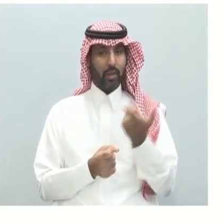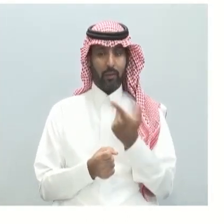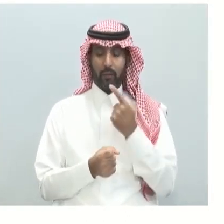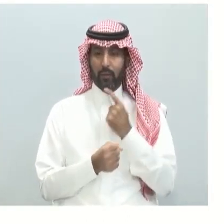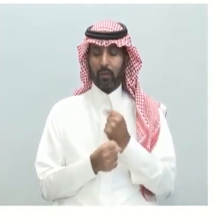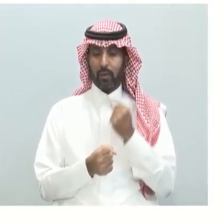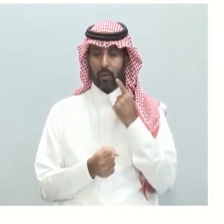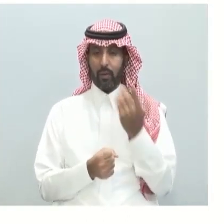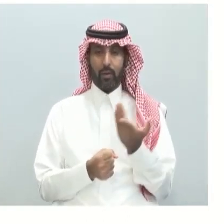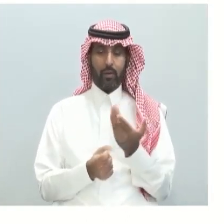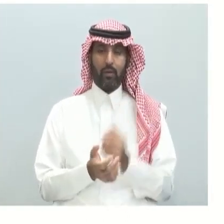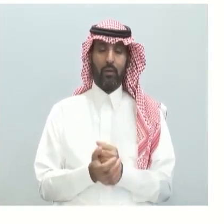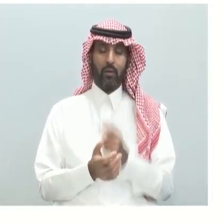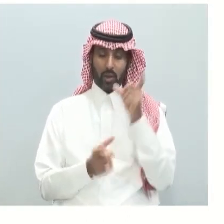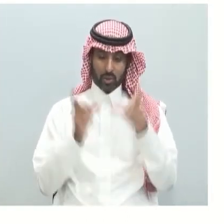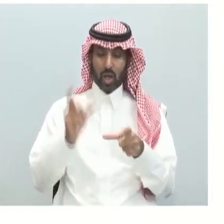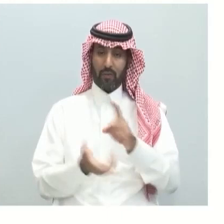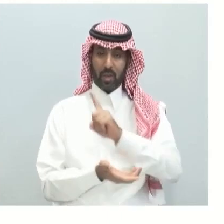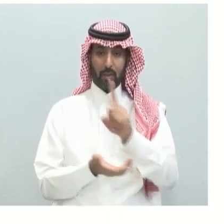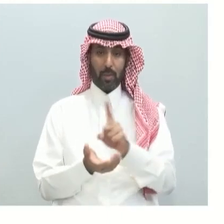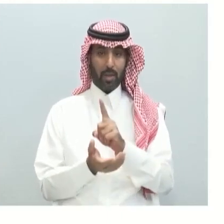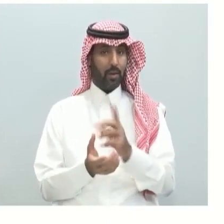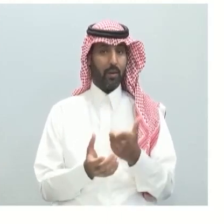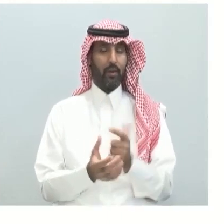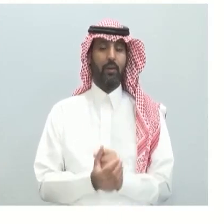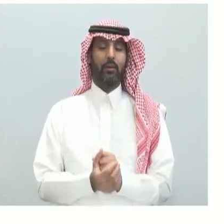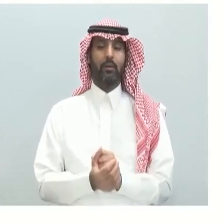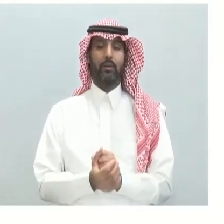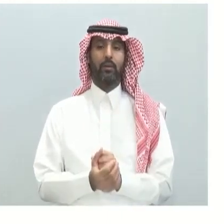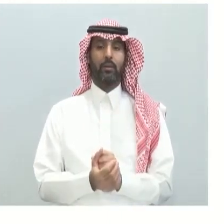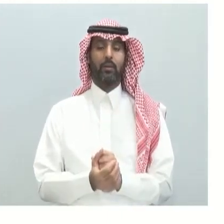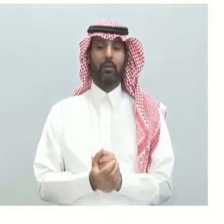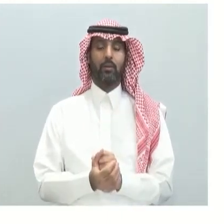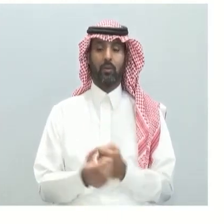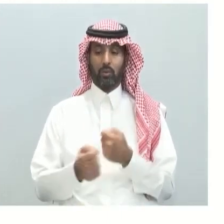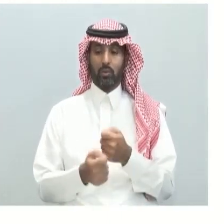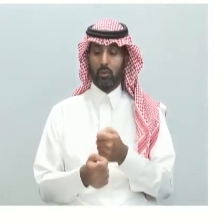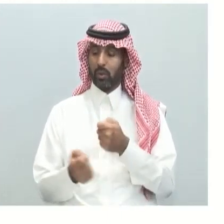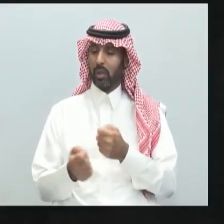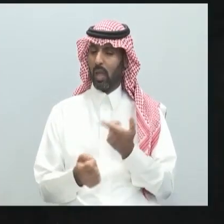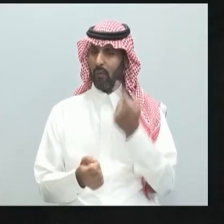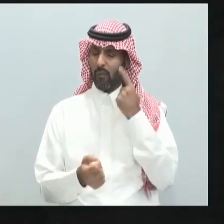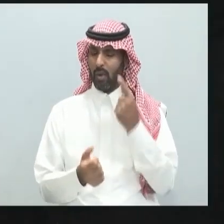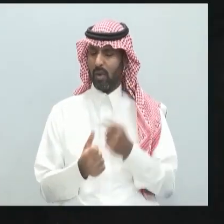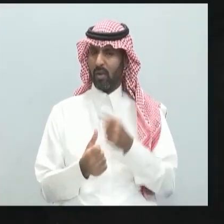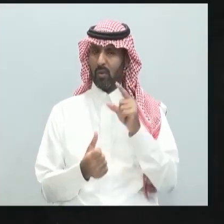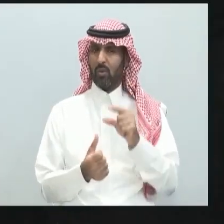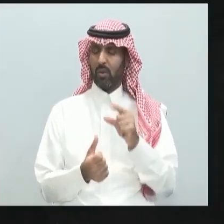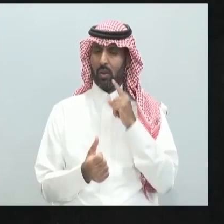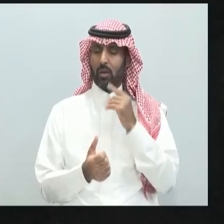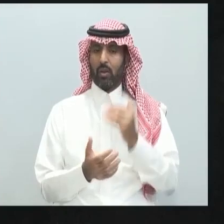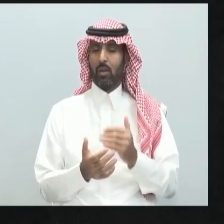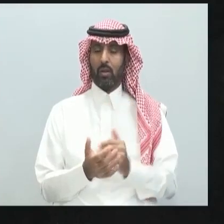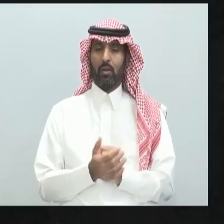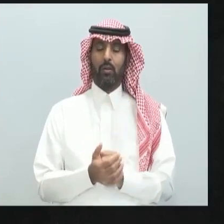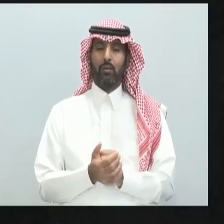live off the grid? Can we change something that we do as consumers to change at least relatively the level of